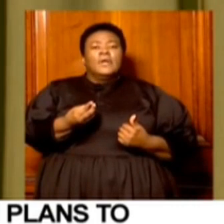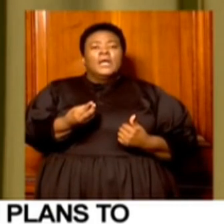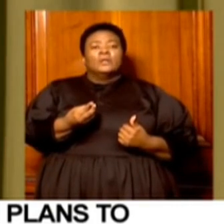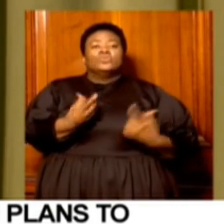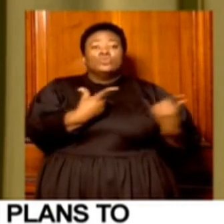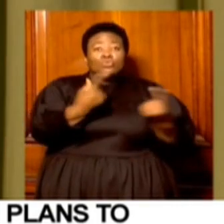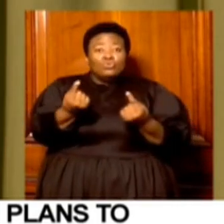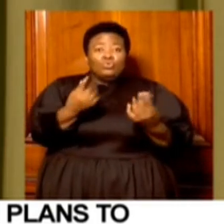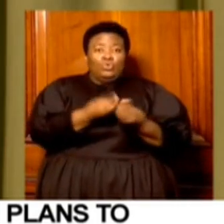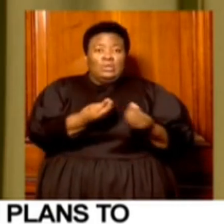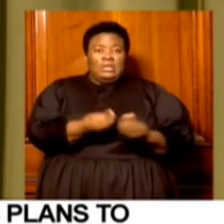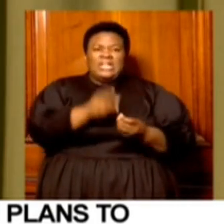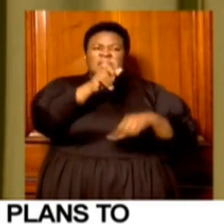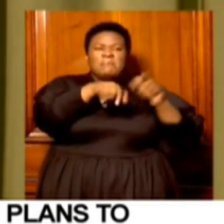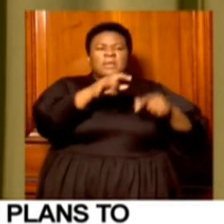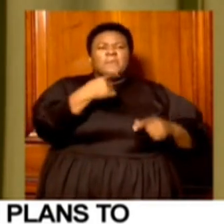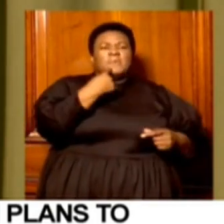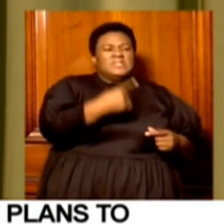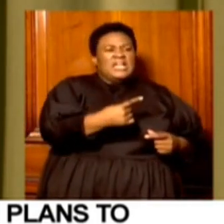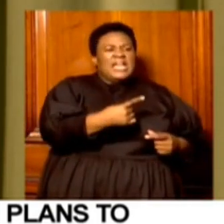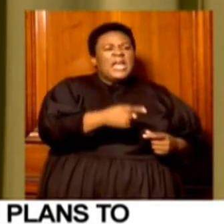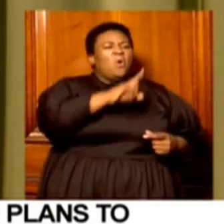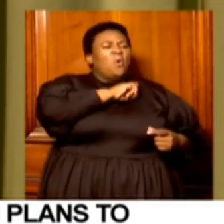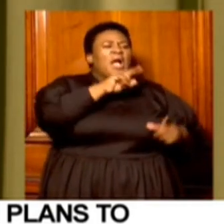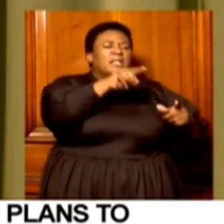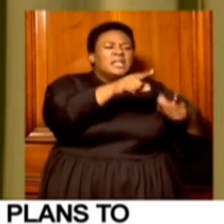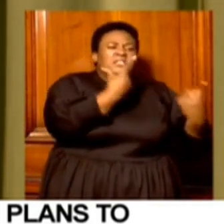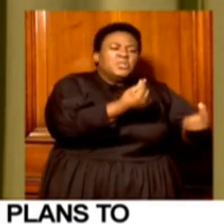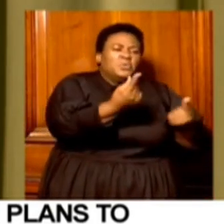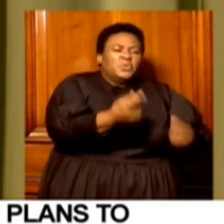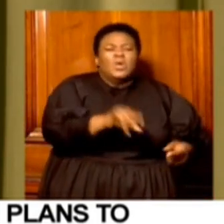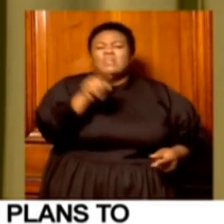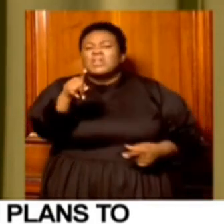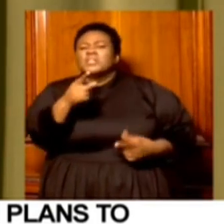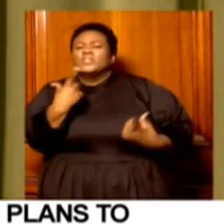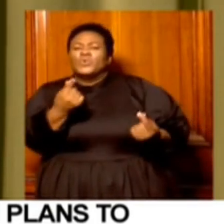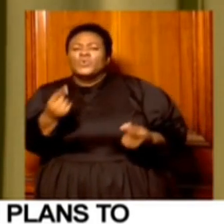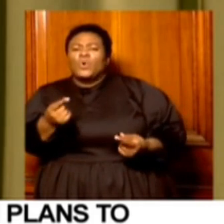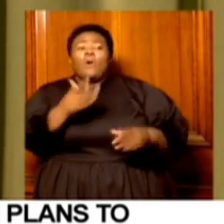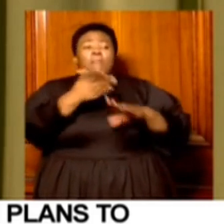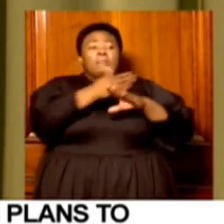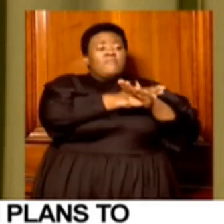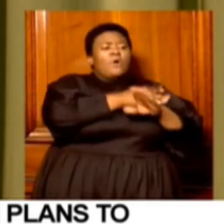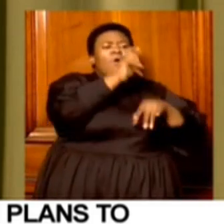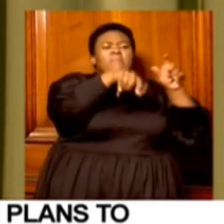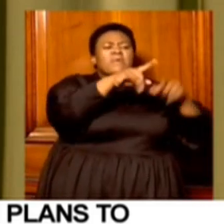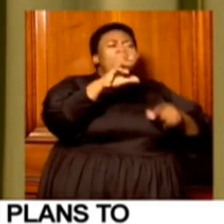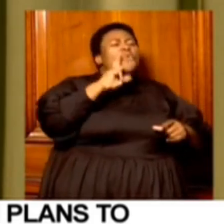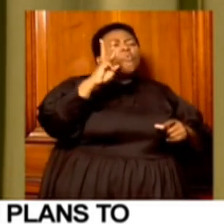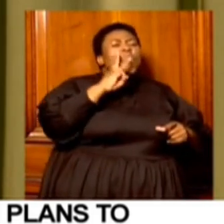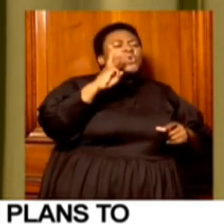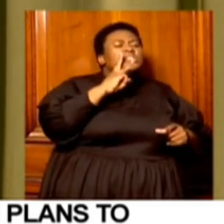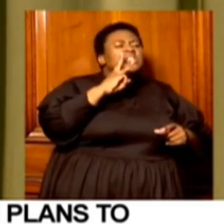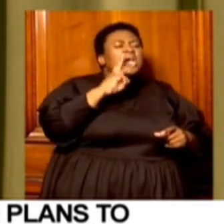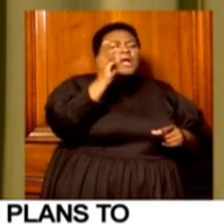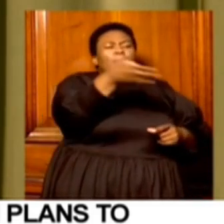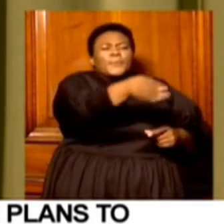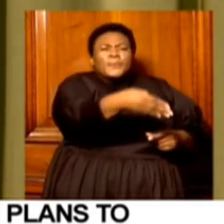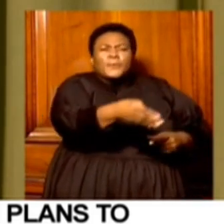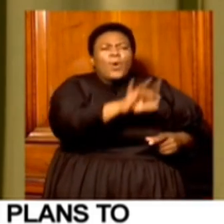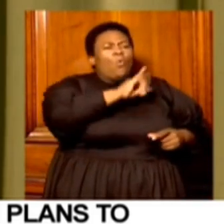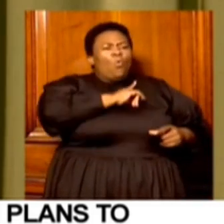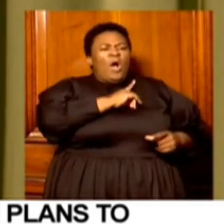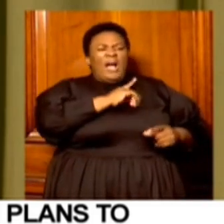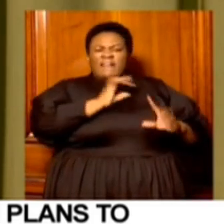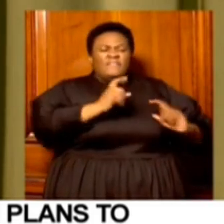that people have said, where was this capacity? People didn't have water here. Why couldn't you do this and address it just like that?